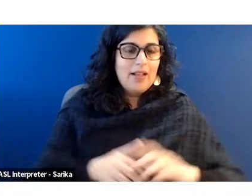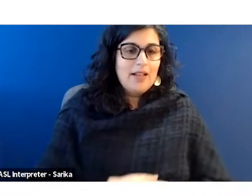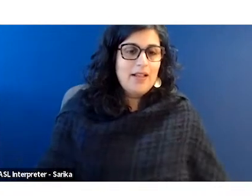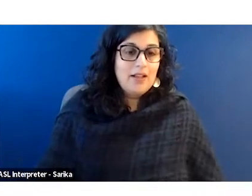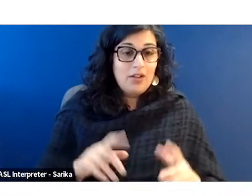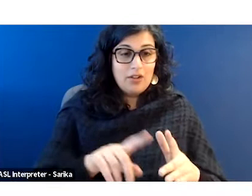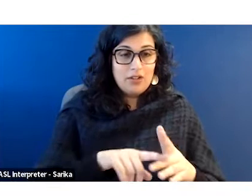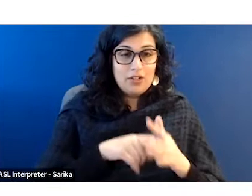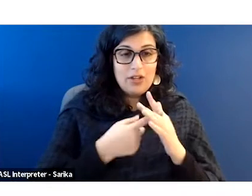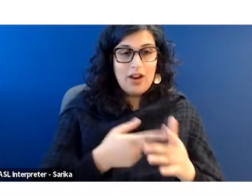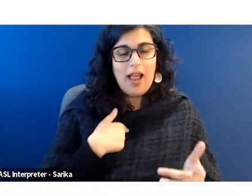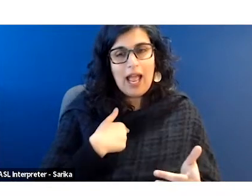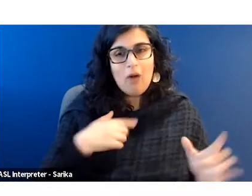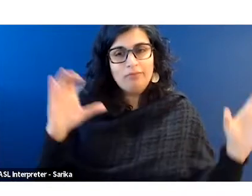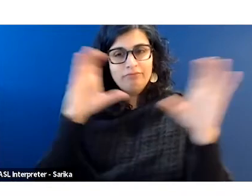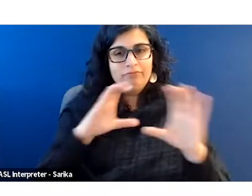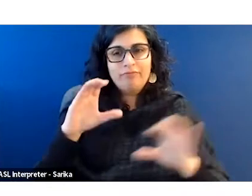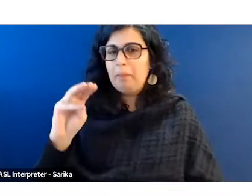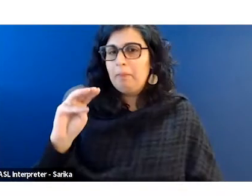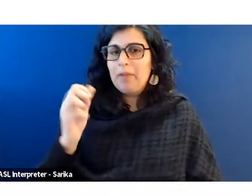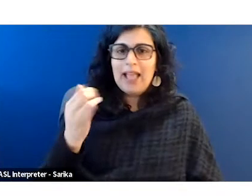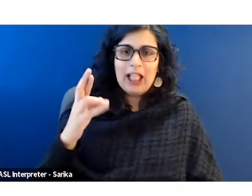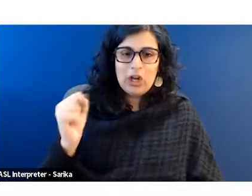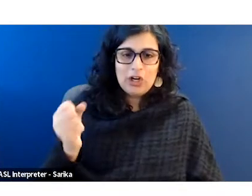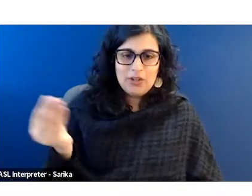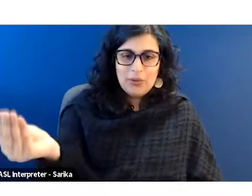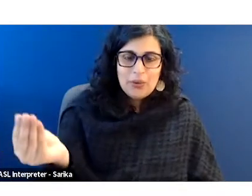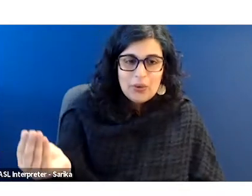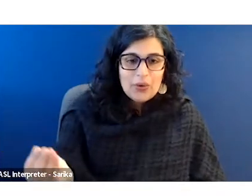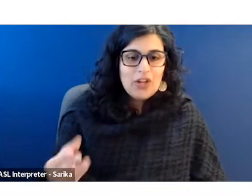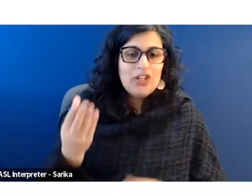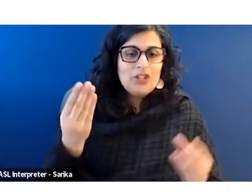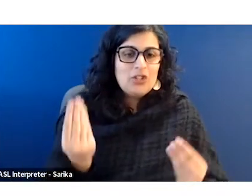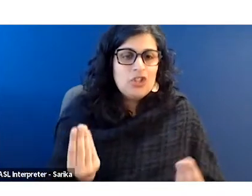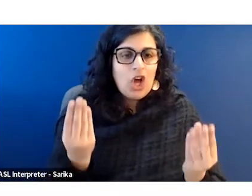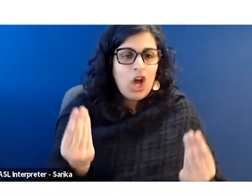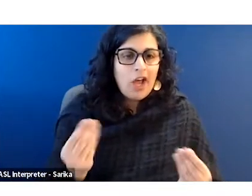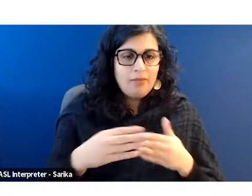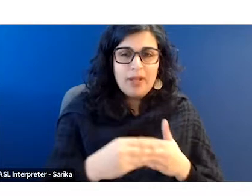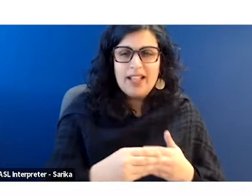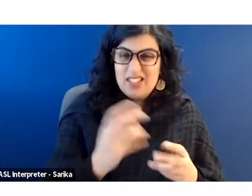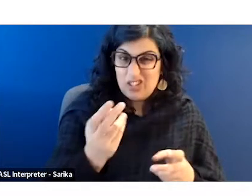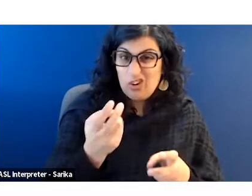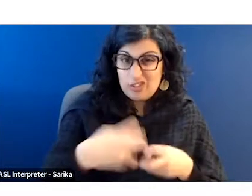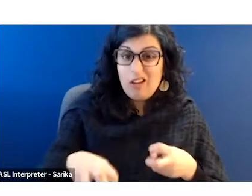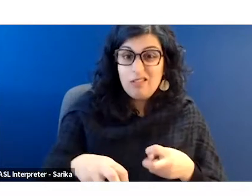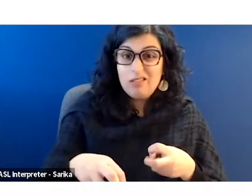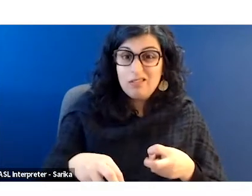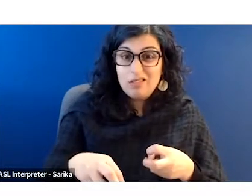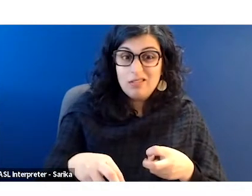initially I was looking for mailers and soft plastics that are hard to recycle from family and friends.